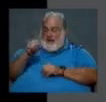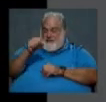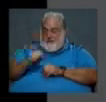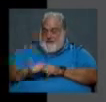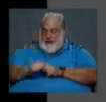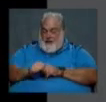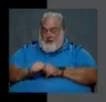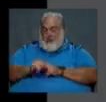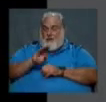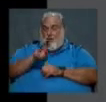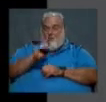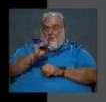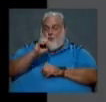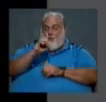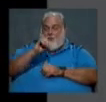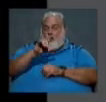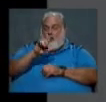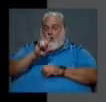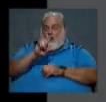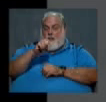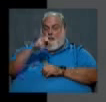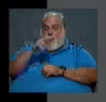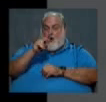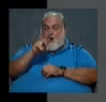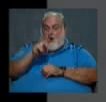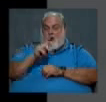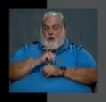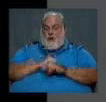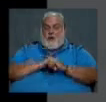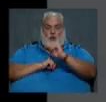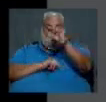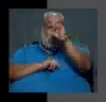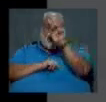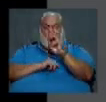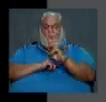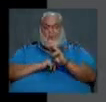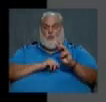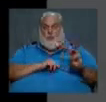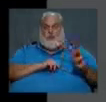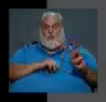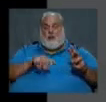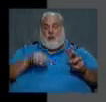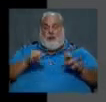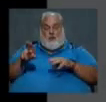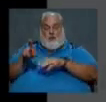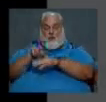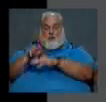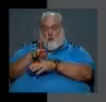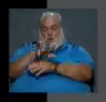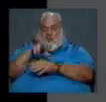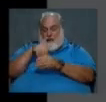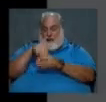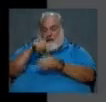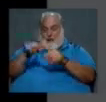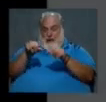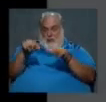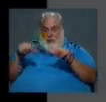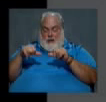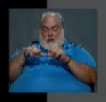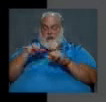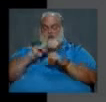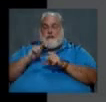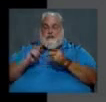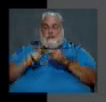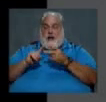Park extending to the north and the west. Other uses within 1,500 feet of the site are a church located